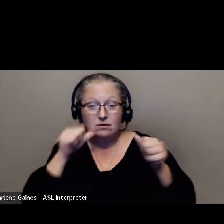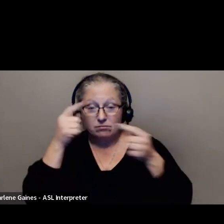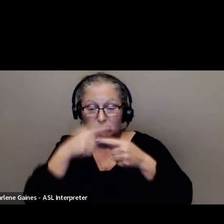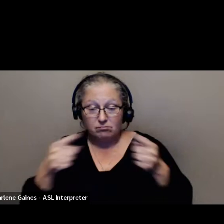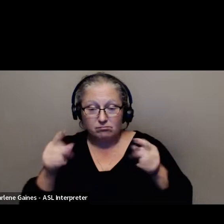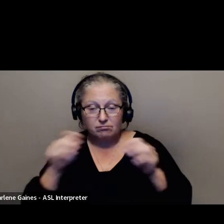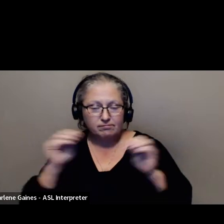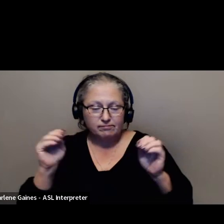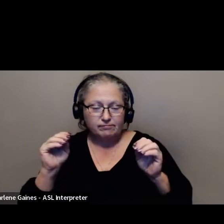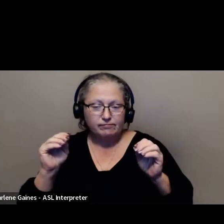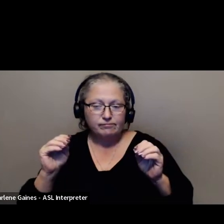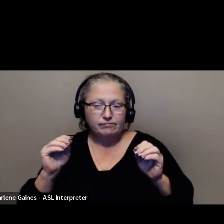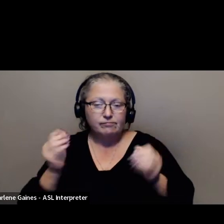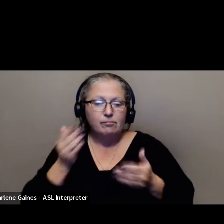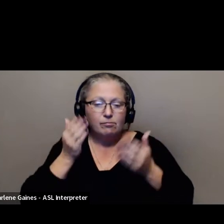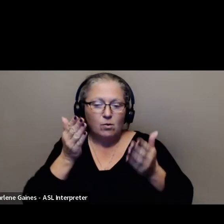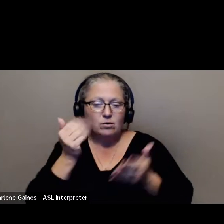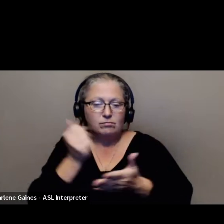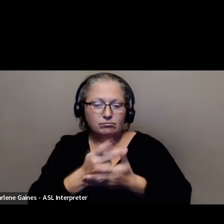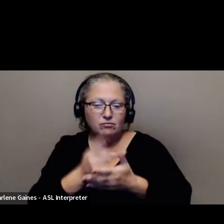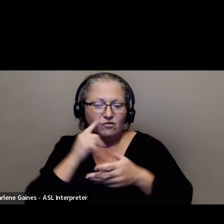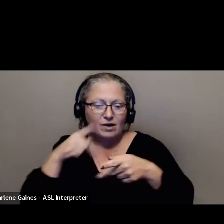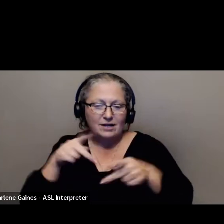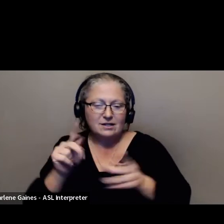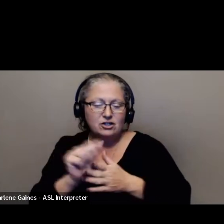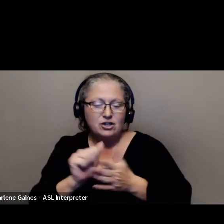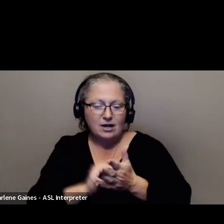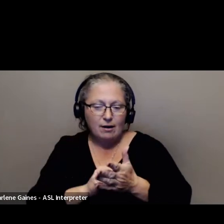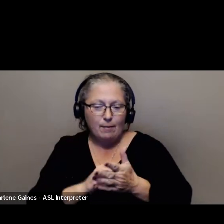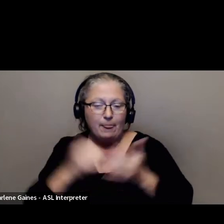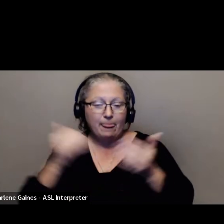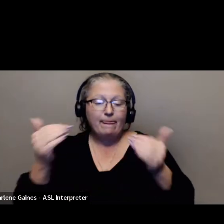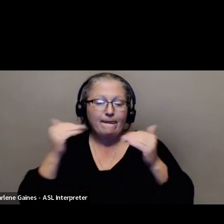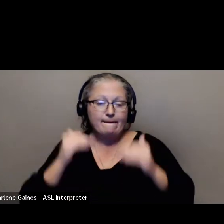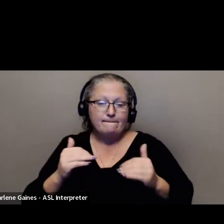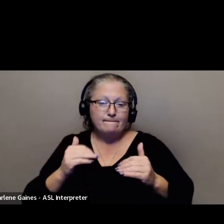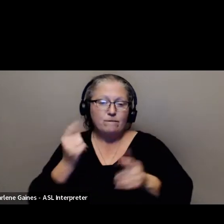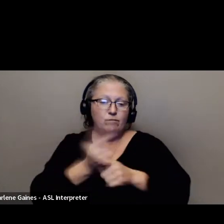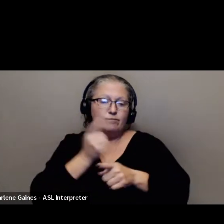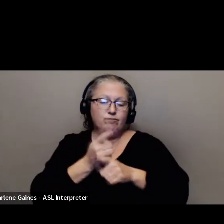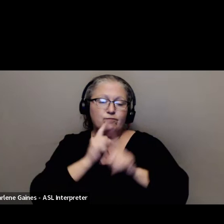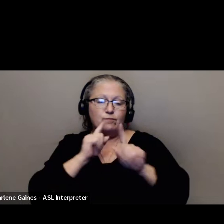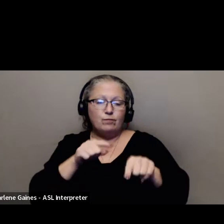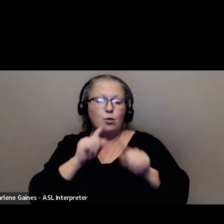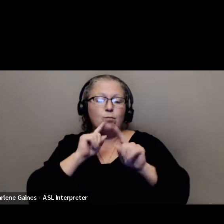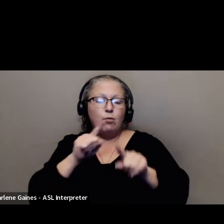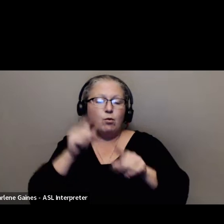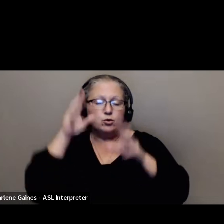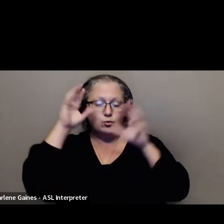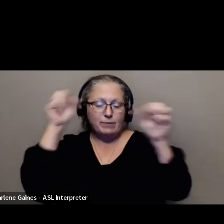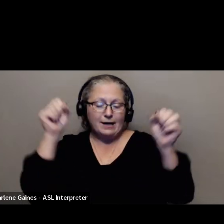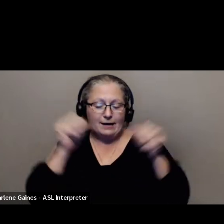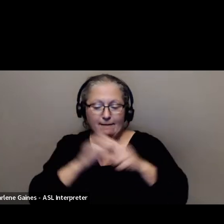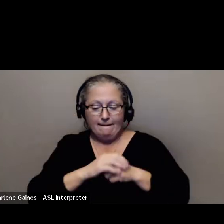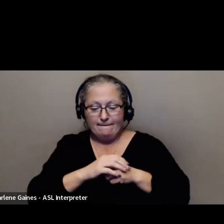opposed? Hearing none, motion carried for the consent agenda. Now we start with regular reports. Report of the superintendent.